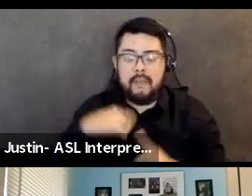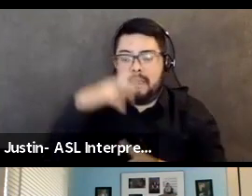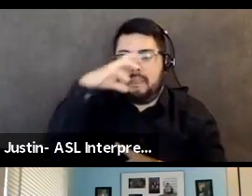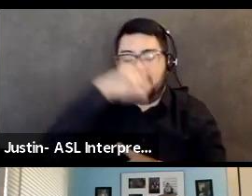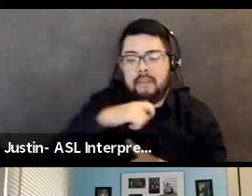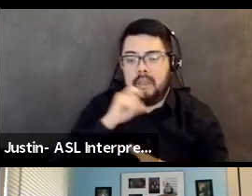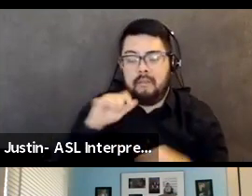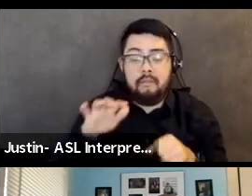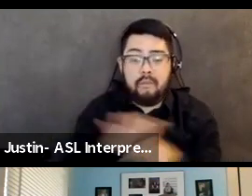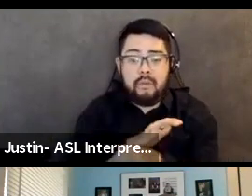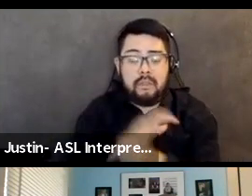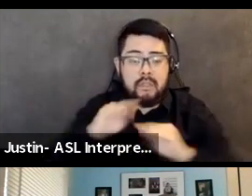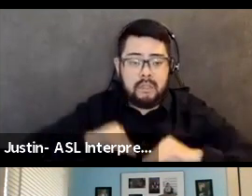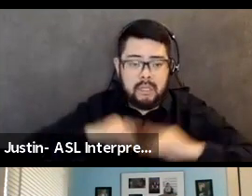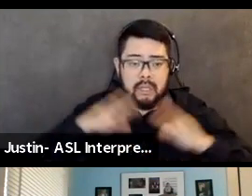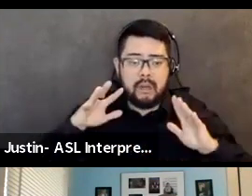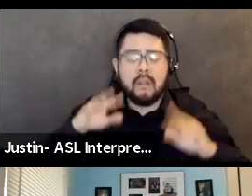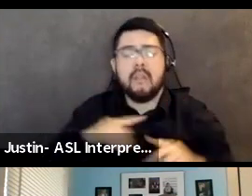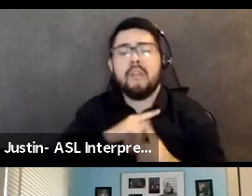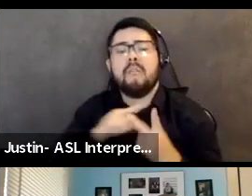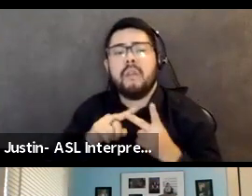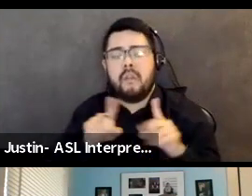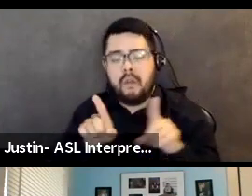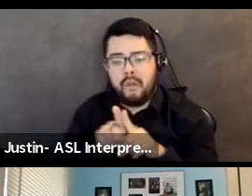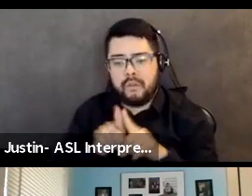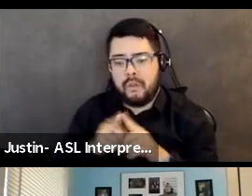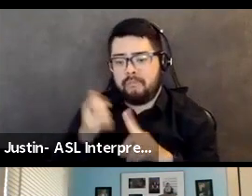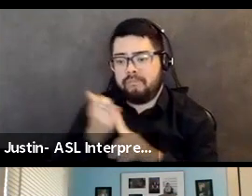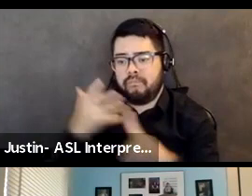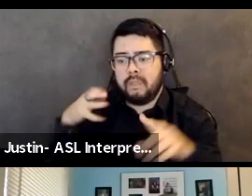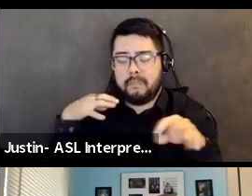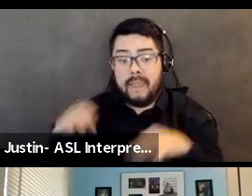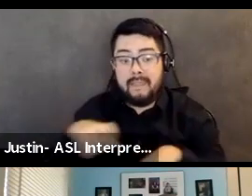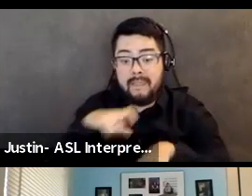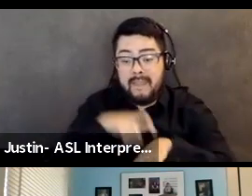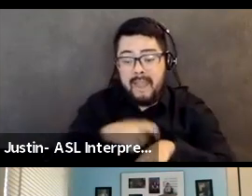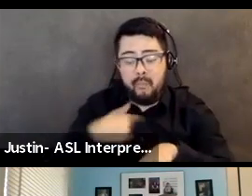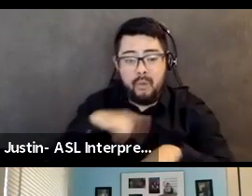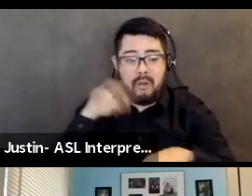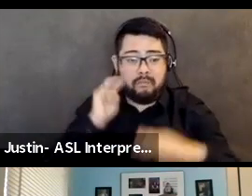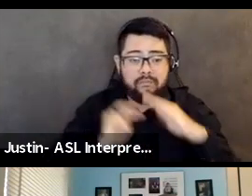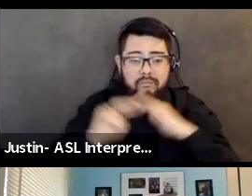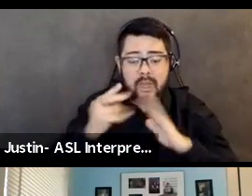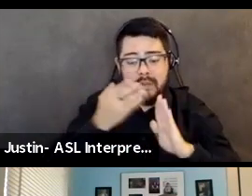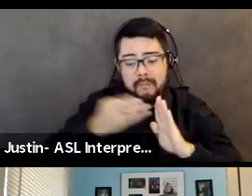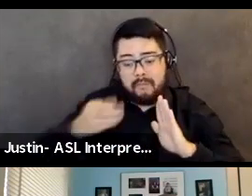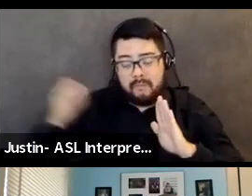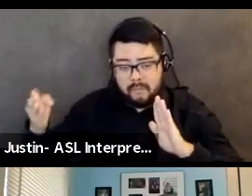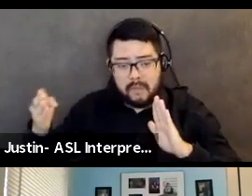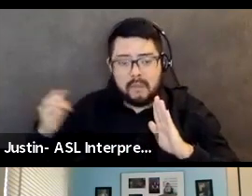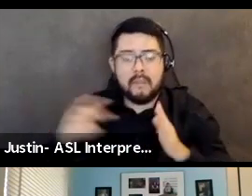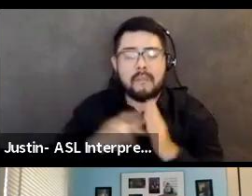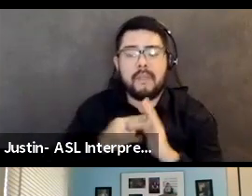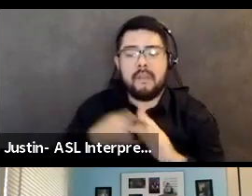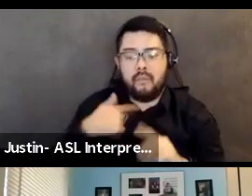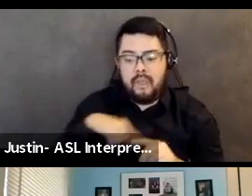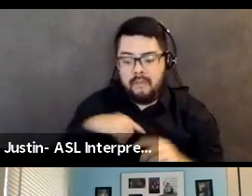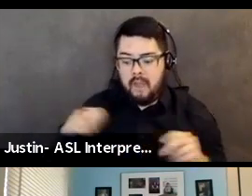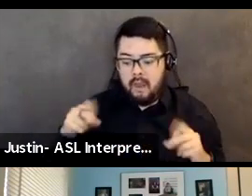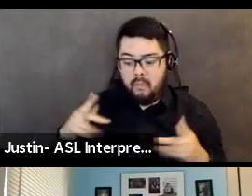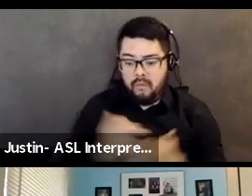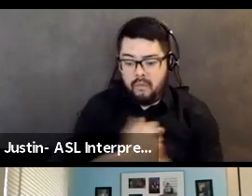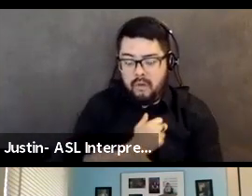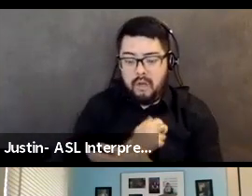at um and also to clarify the timeline so that we have a chance to look at something concrete